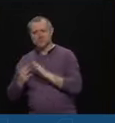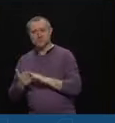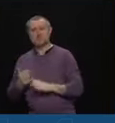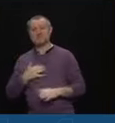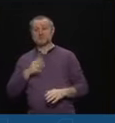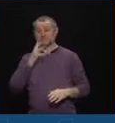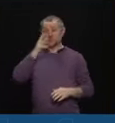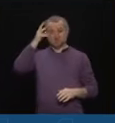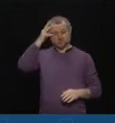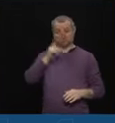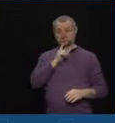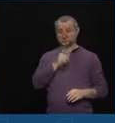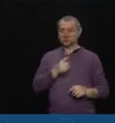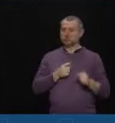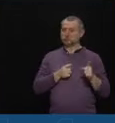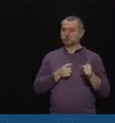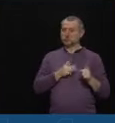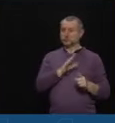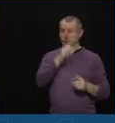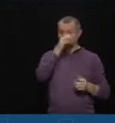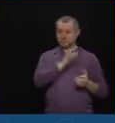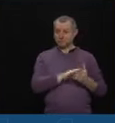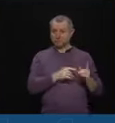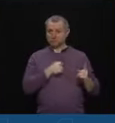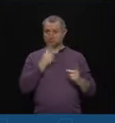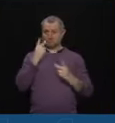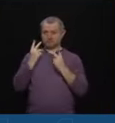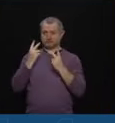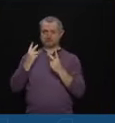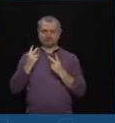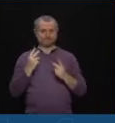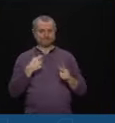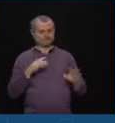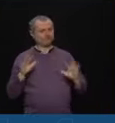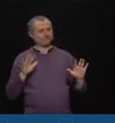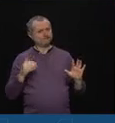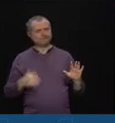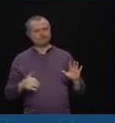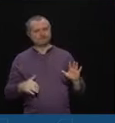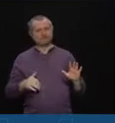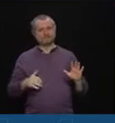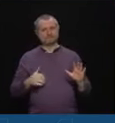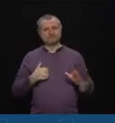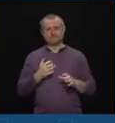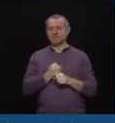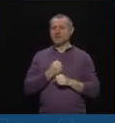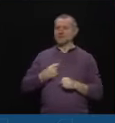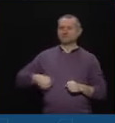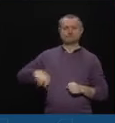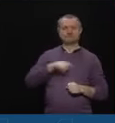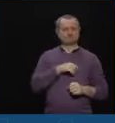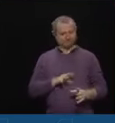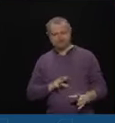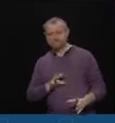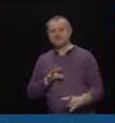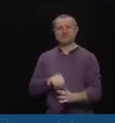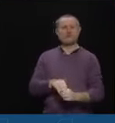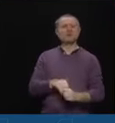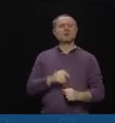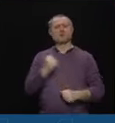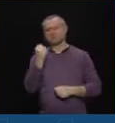what people said and did to my mom and dad. But you know what? It all made us part of this movement, the civil rights movement of